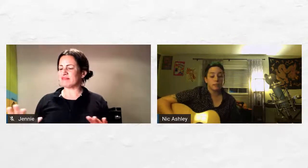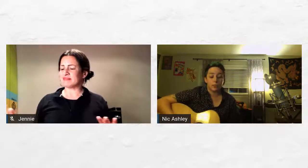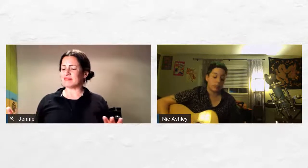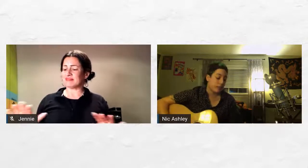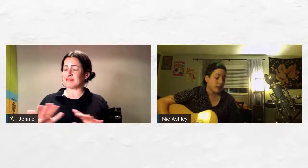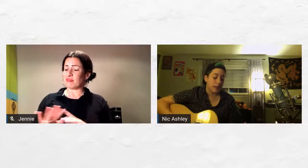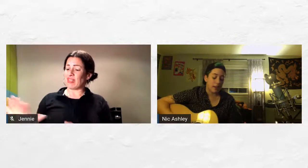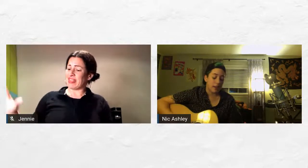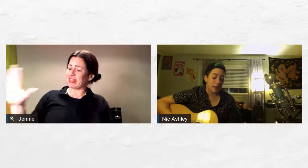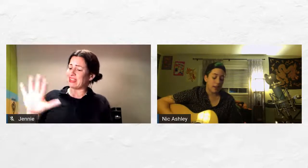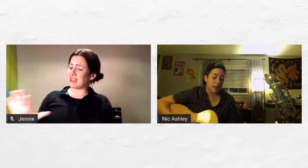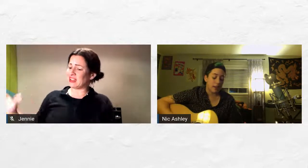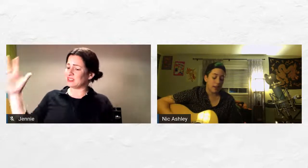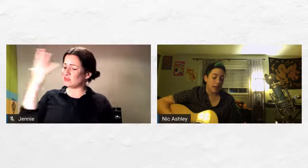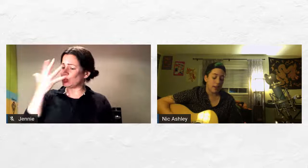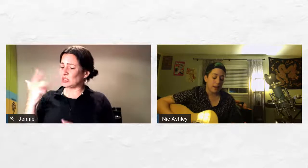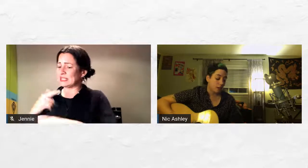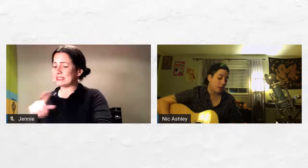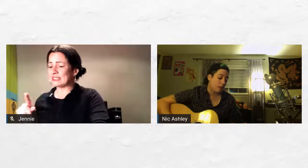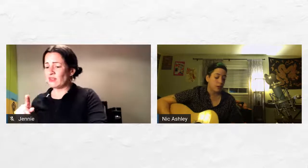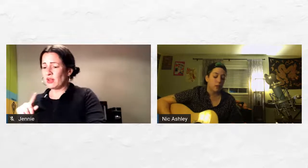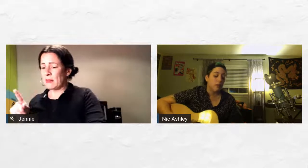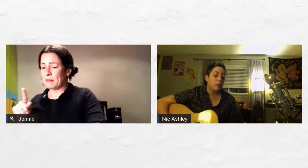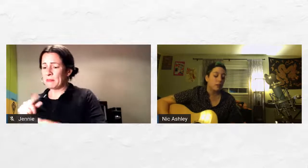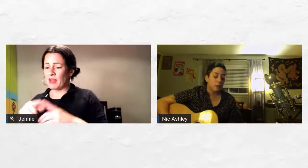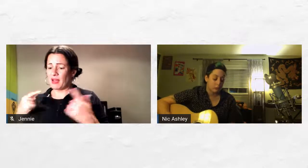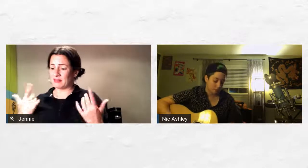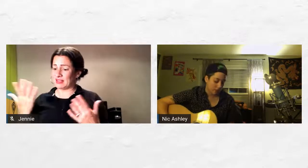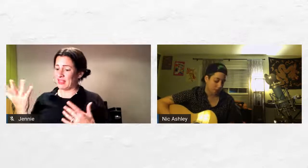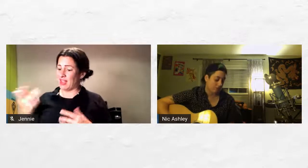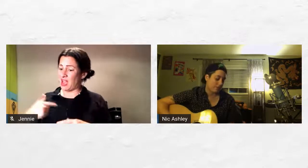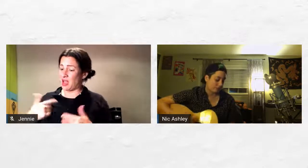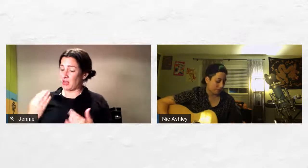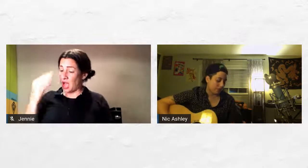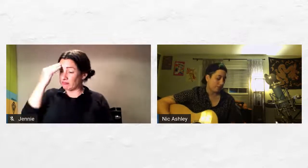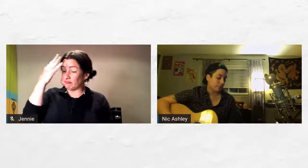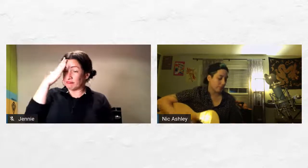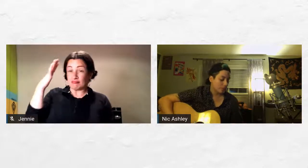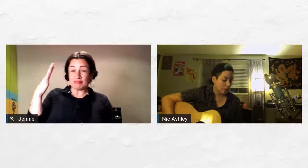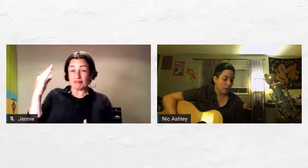this could never work.